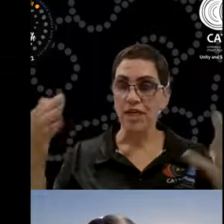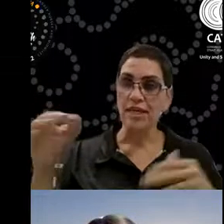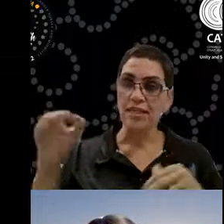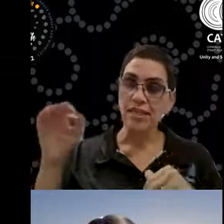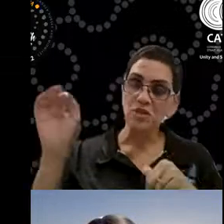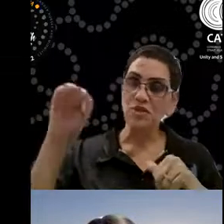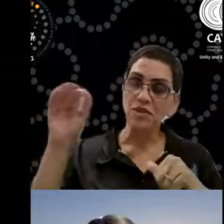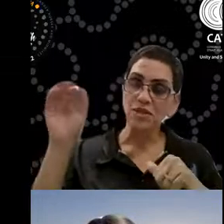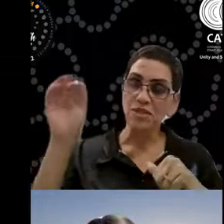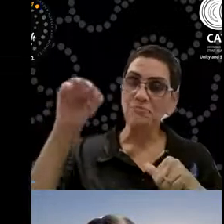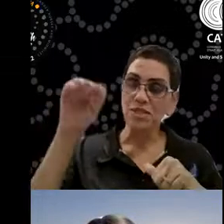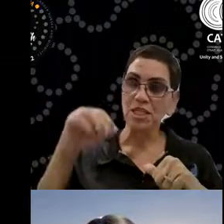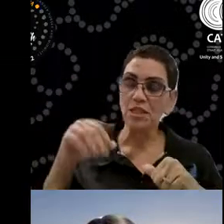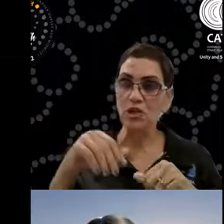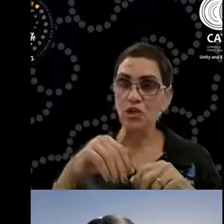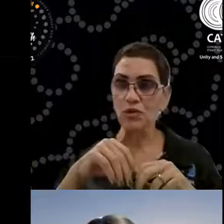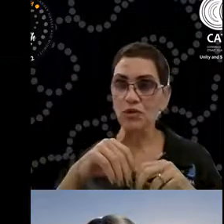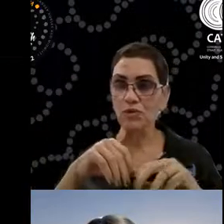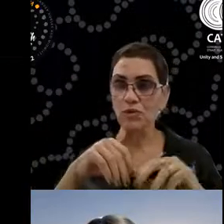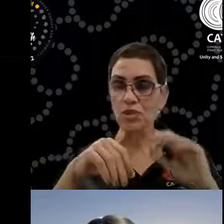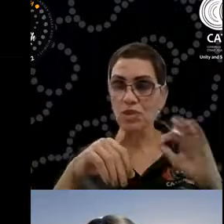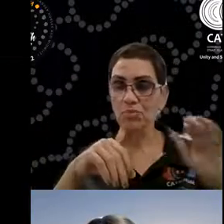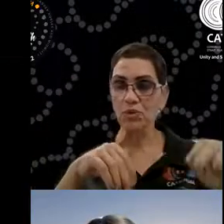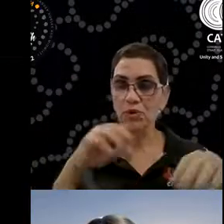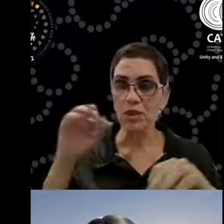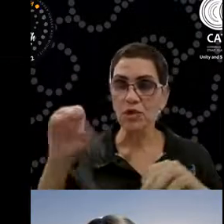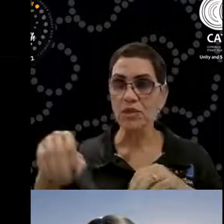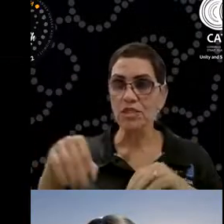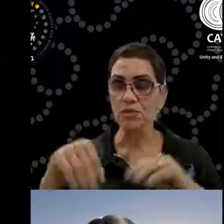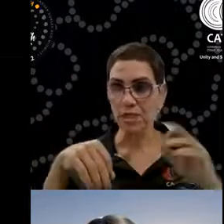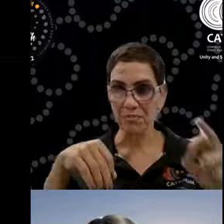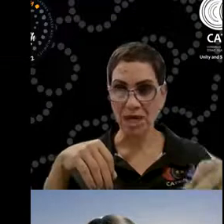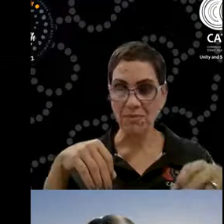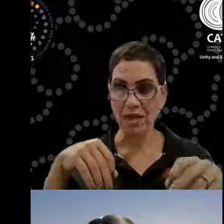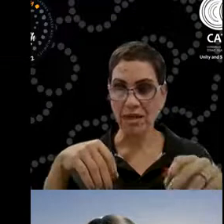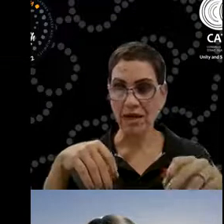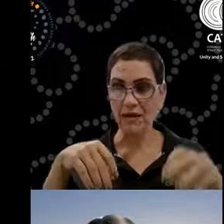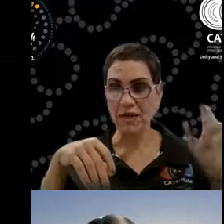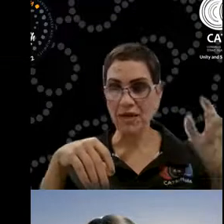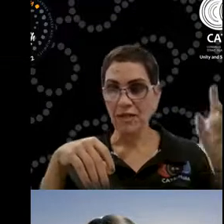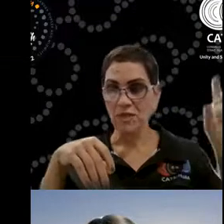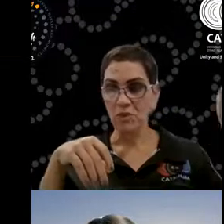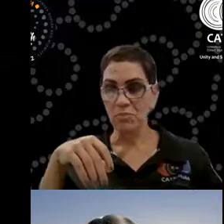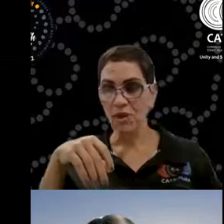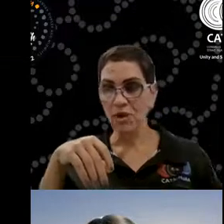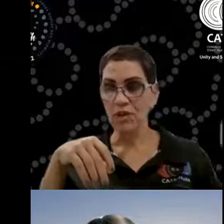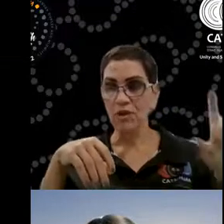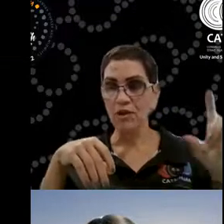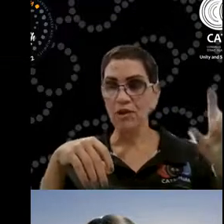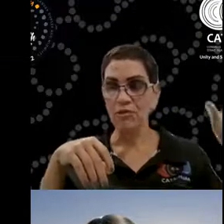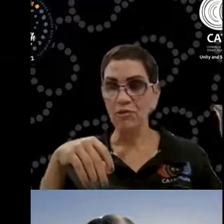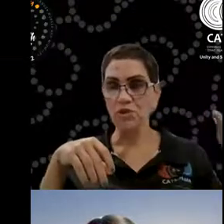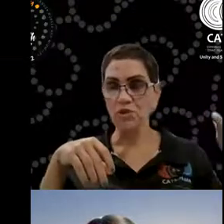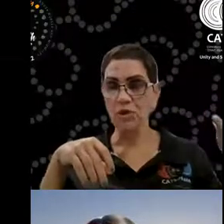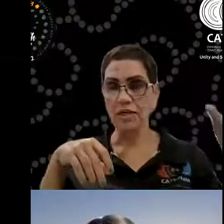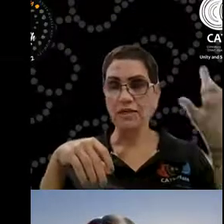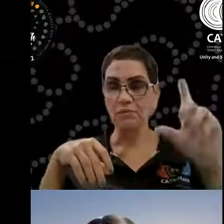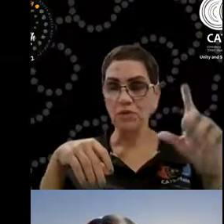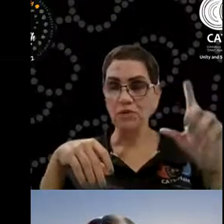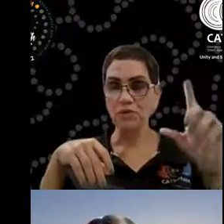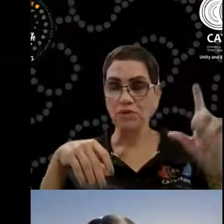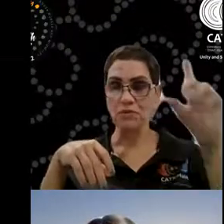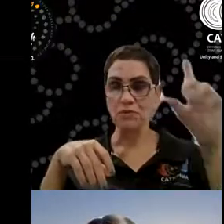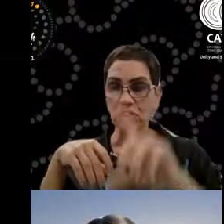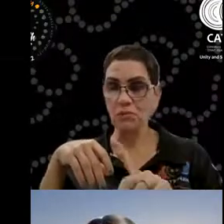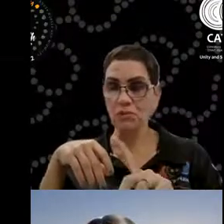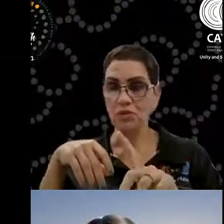brought it to life, and then inserted in particular cues to support learners within Mullumbimby to apply the learning from Module